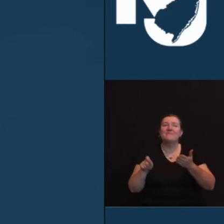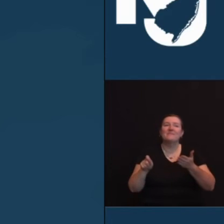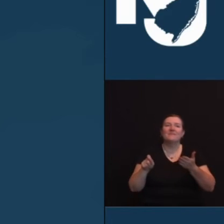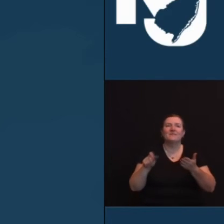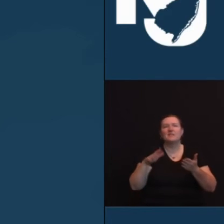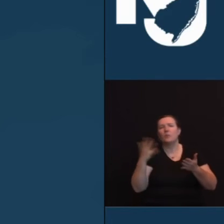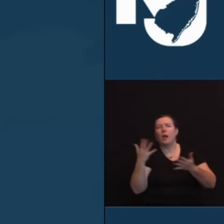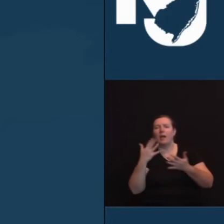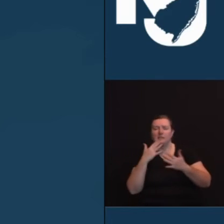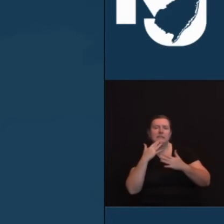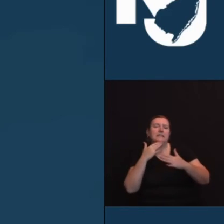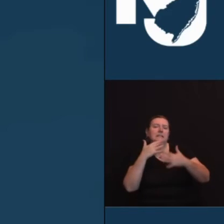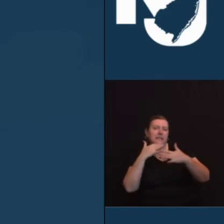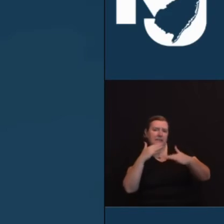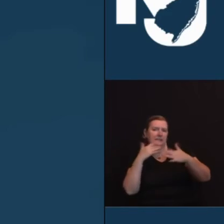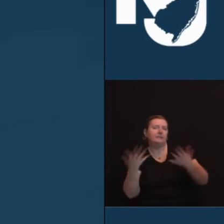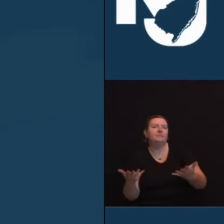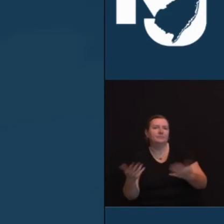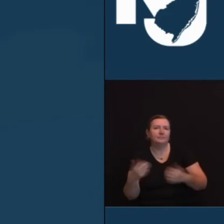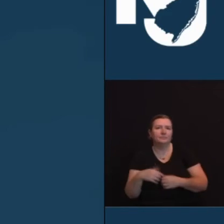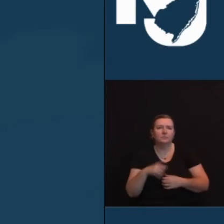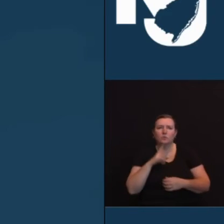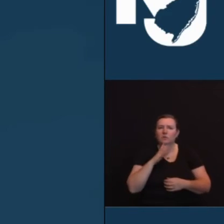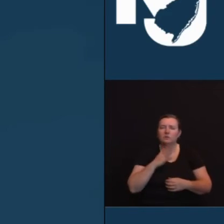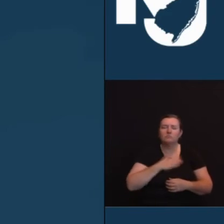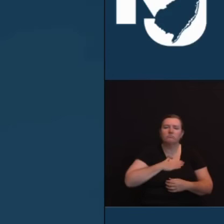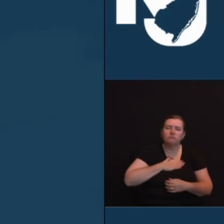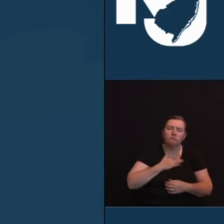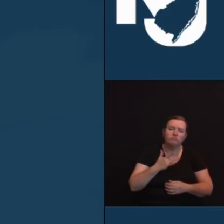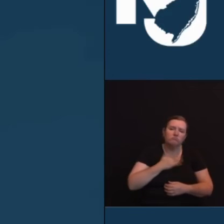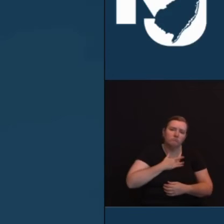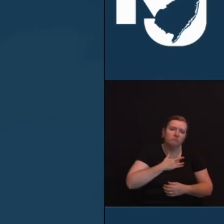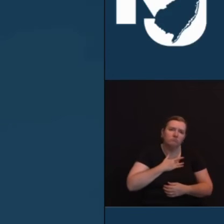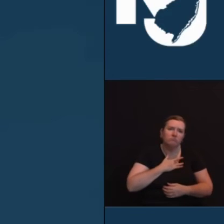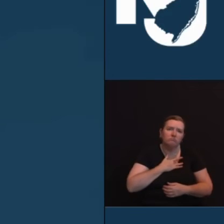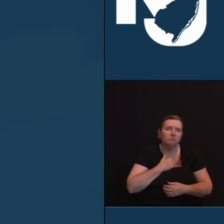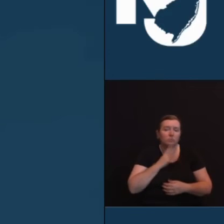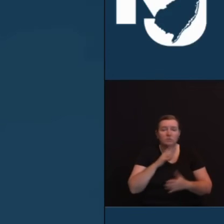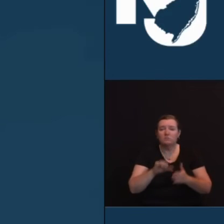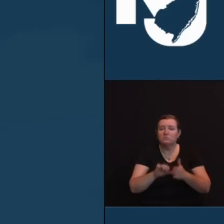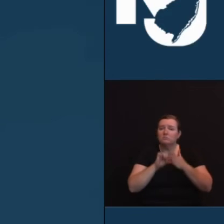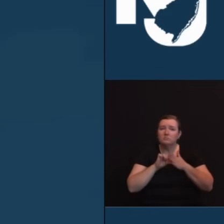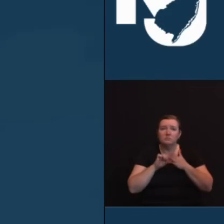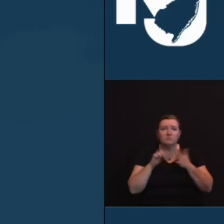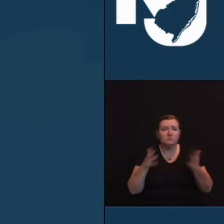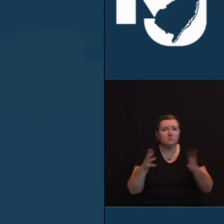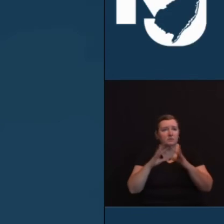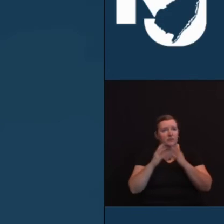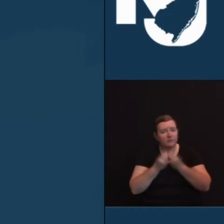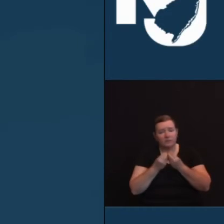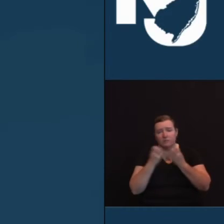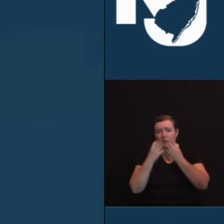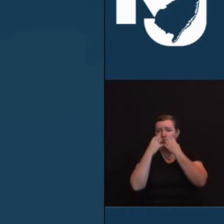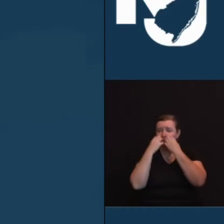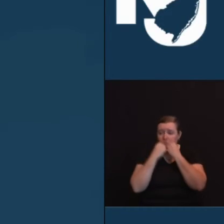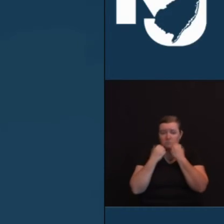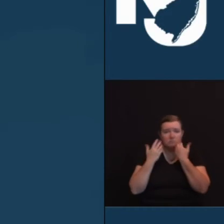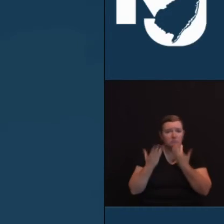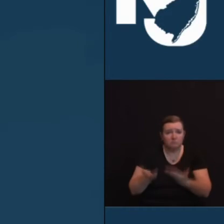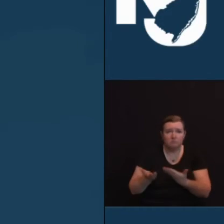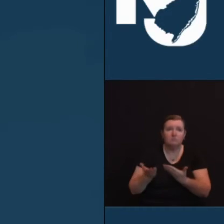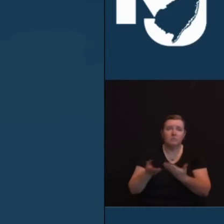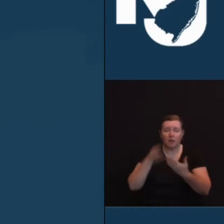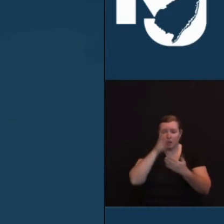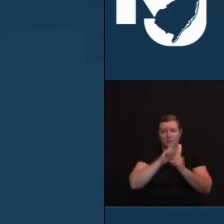was incredibly moving. This is an incredible guy, so keep him, his family, his mom and dad especially in your prayers. May God bless and watch over